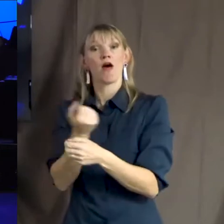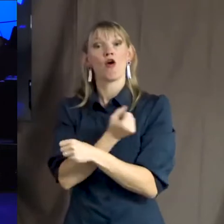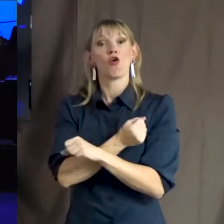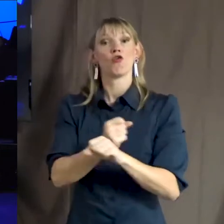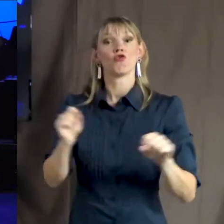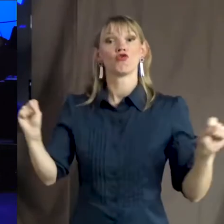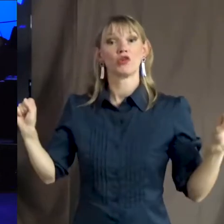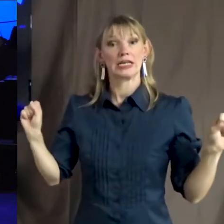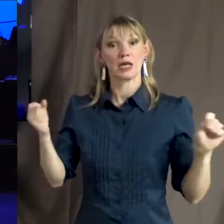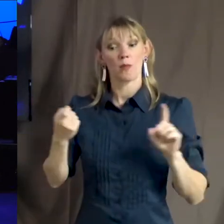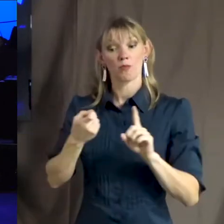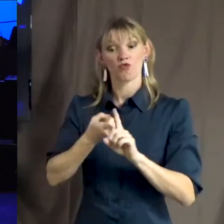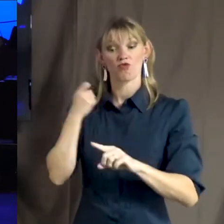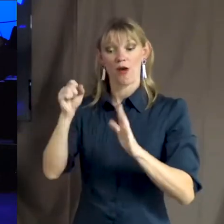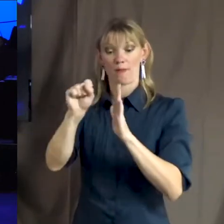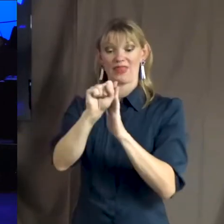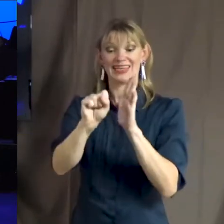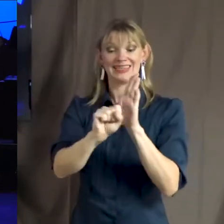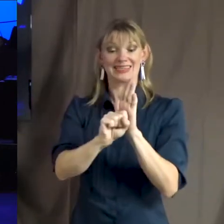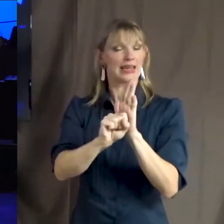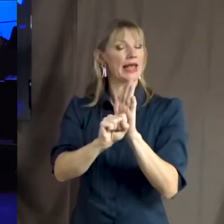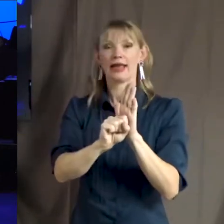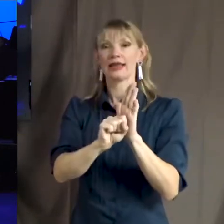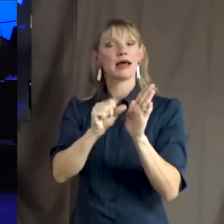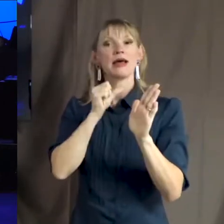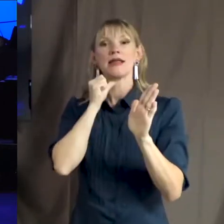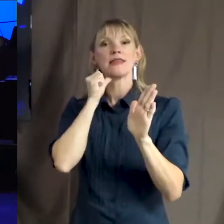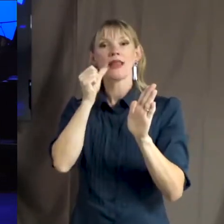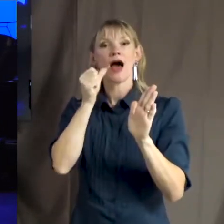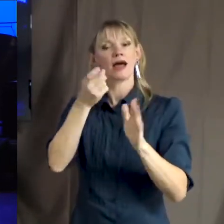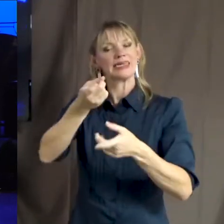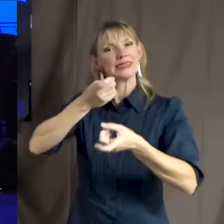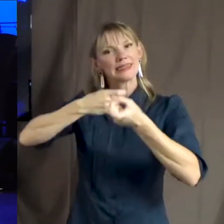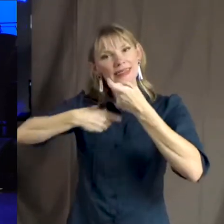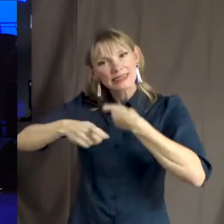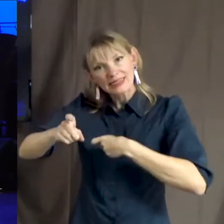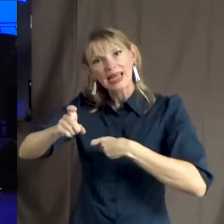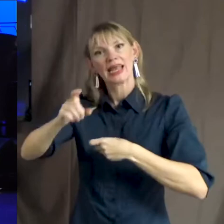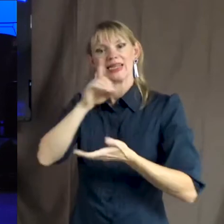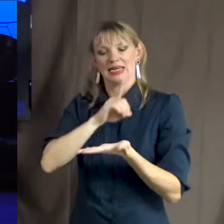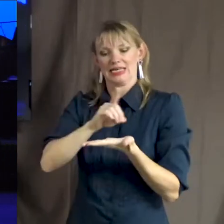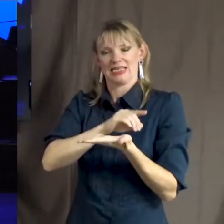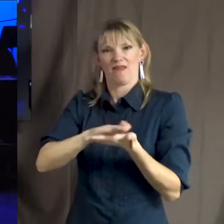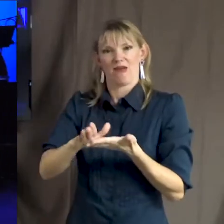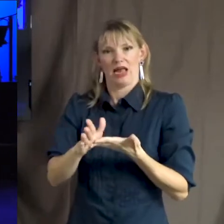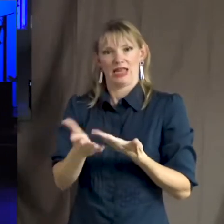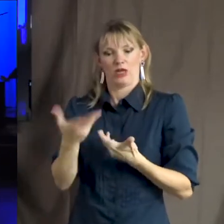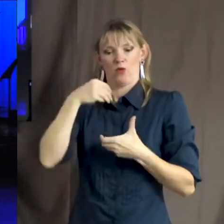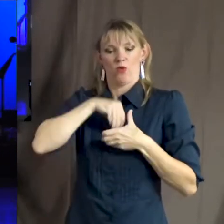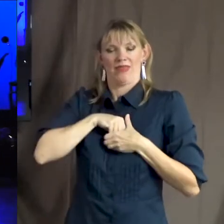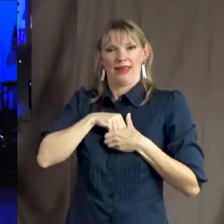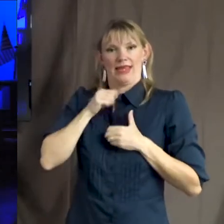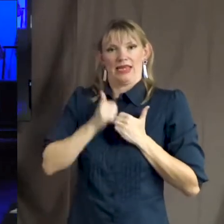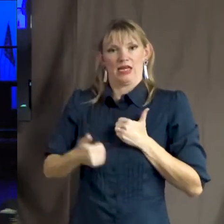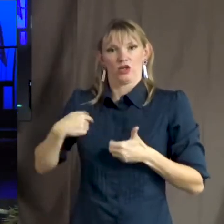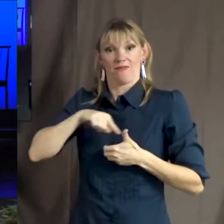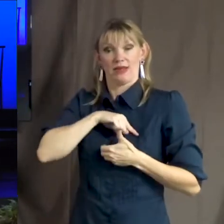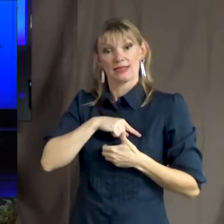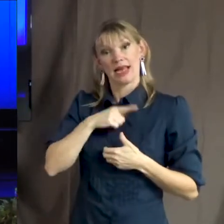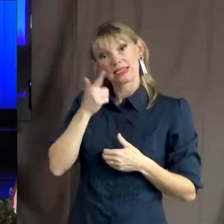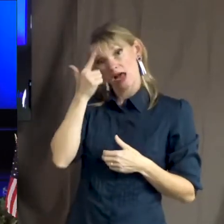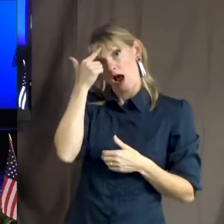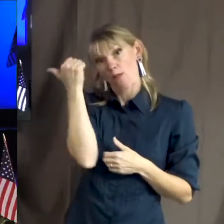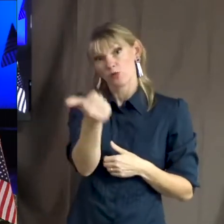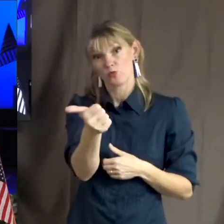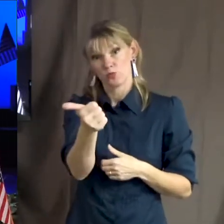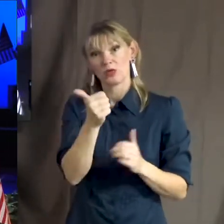us from the state, but that it is divinely inherent in each one of us. Up to each one of us is